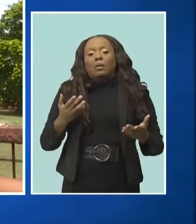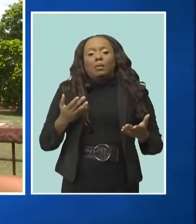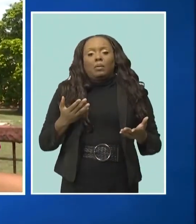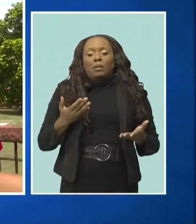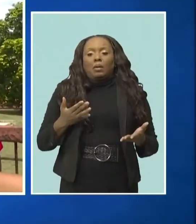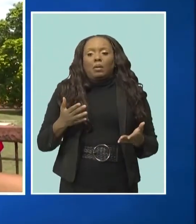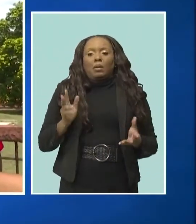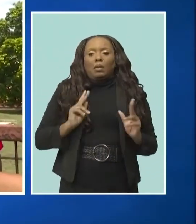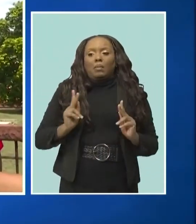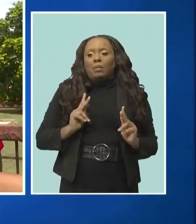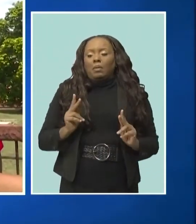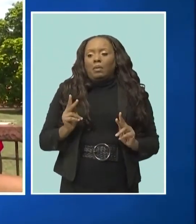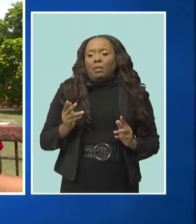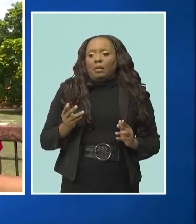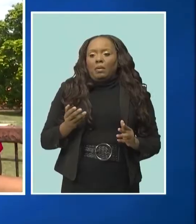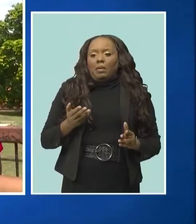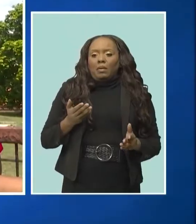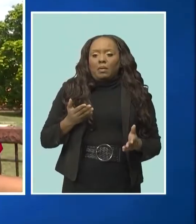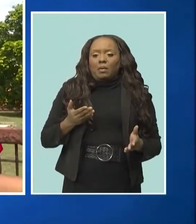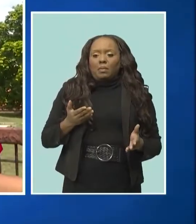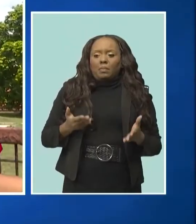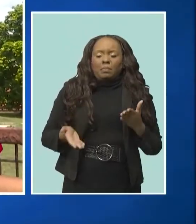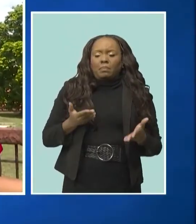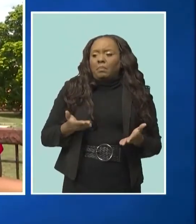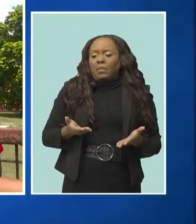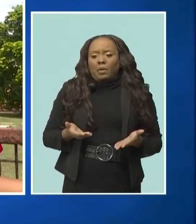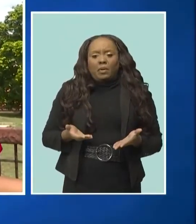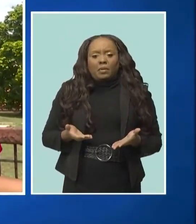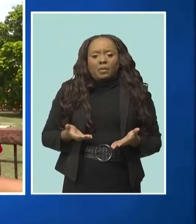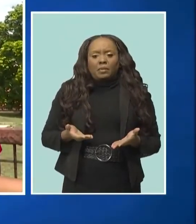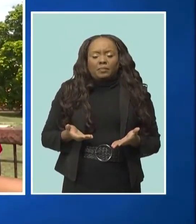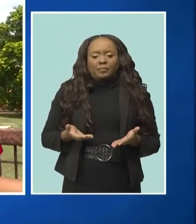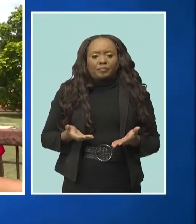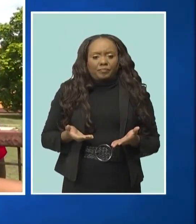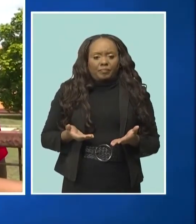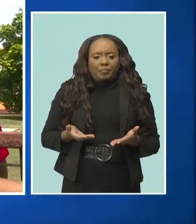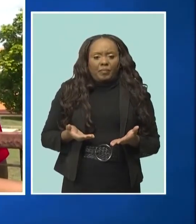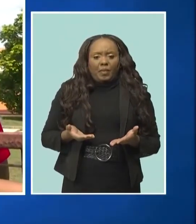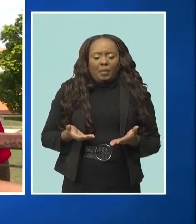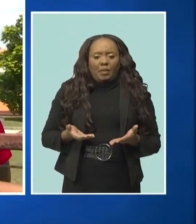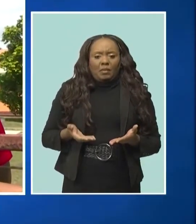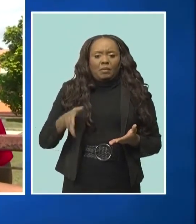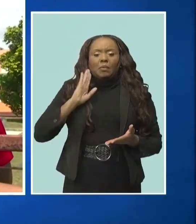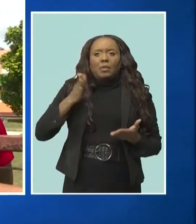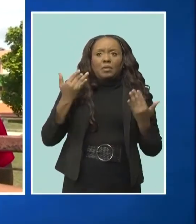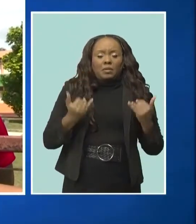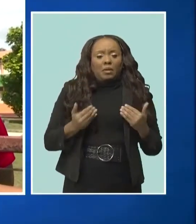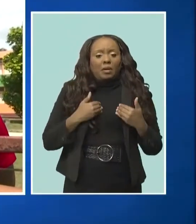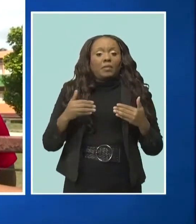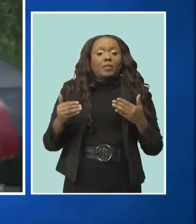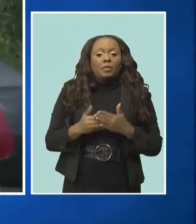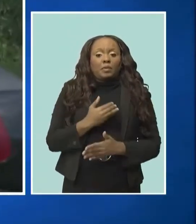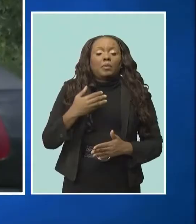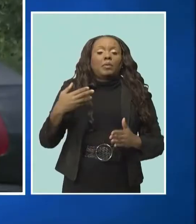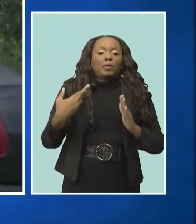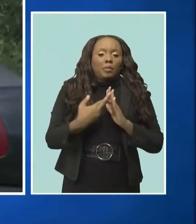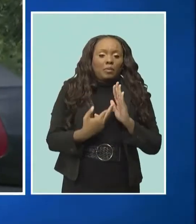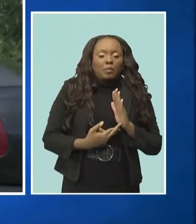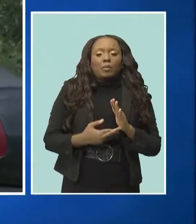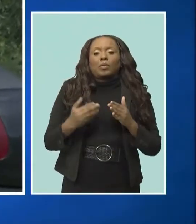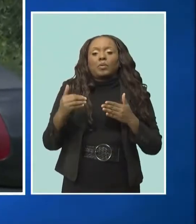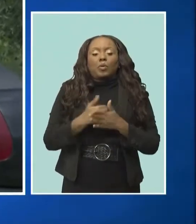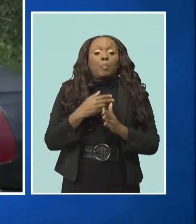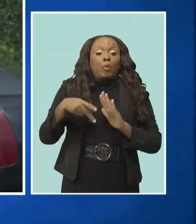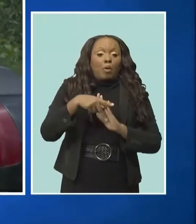triggered what will be a new protocol with regards to security in schools. Deputy Chief